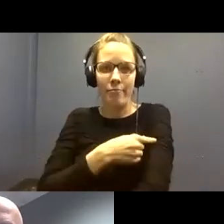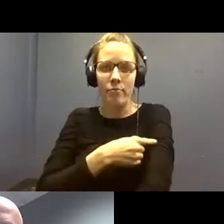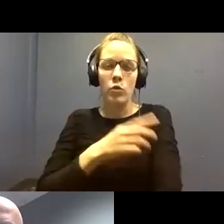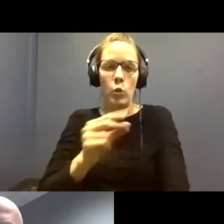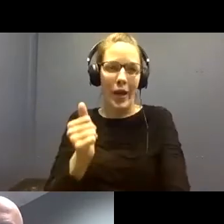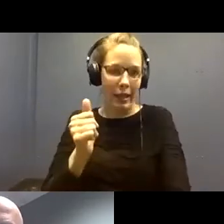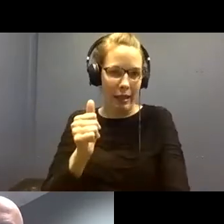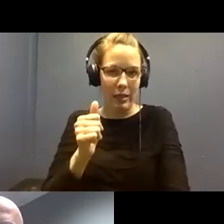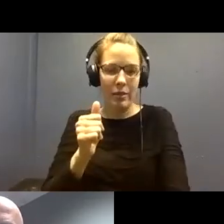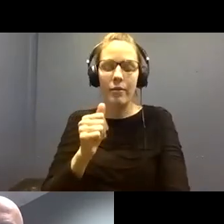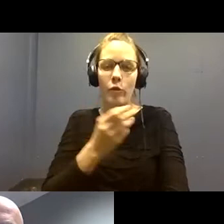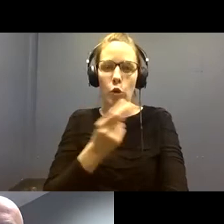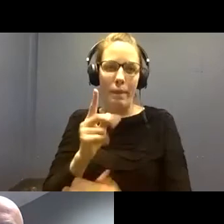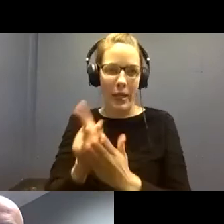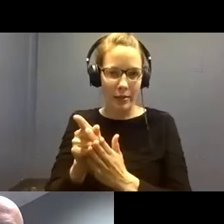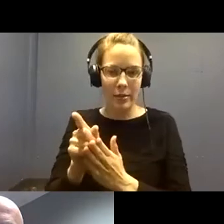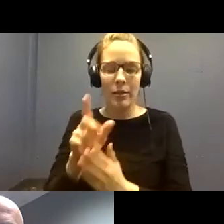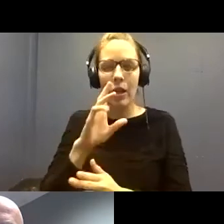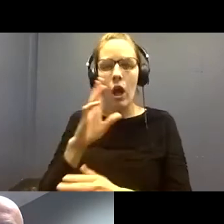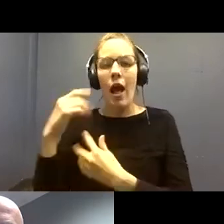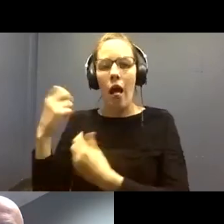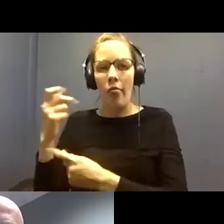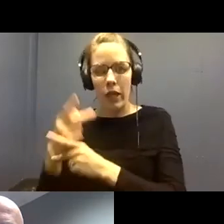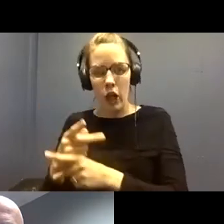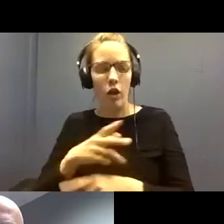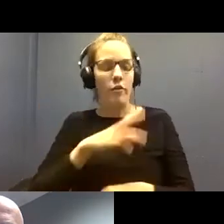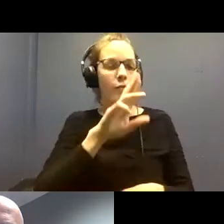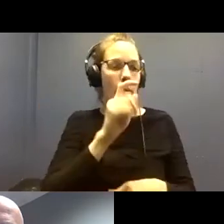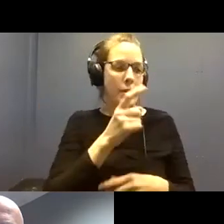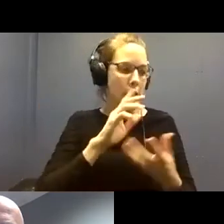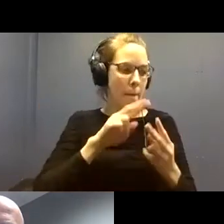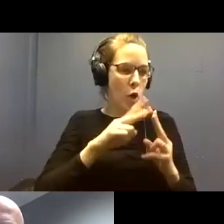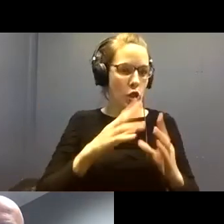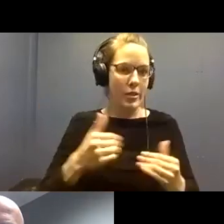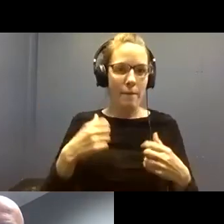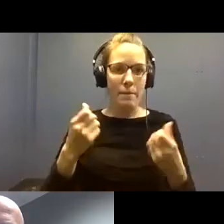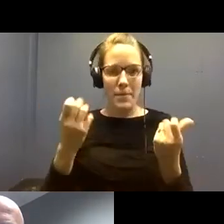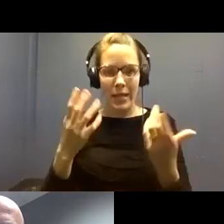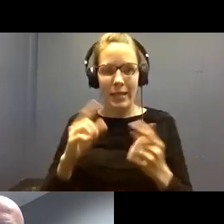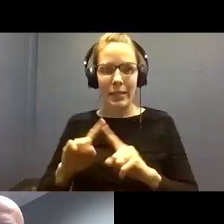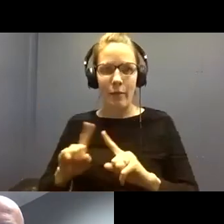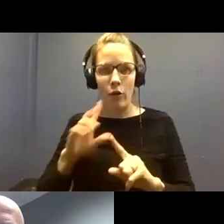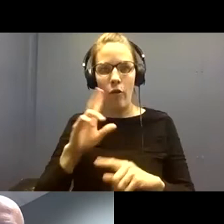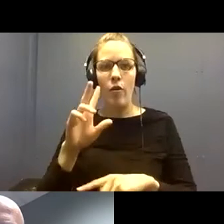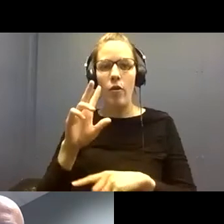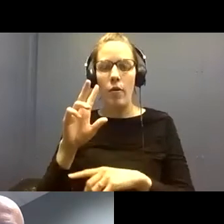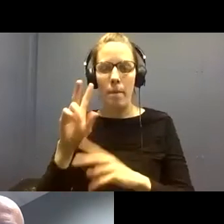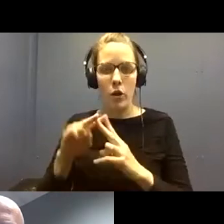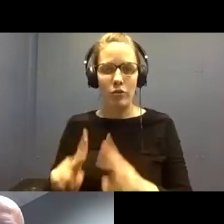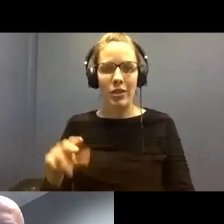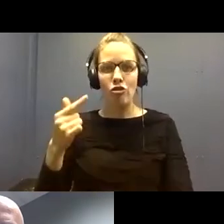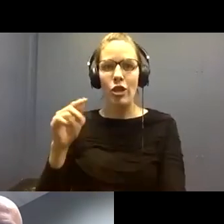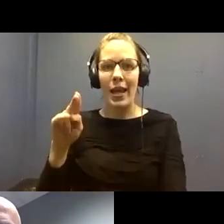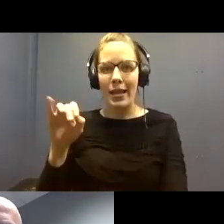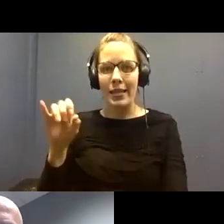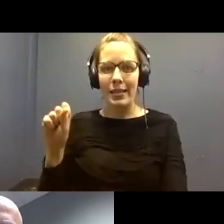minutes. Our healthcare and our pharmacy partners also have many opportunities. The Genesis mass vaccination site at